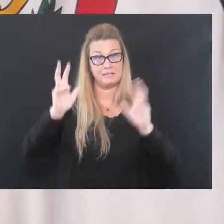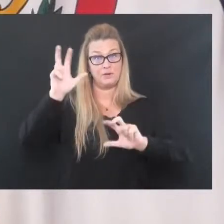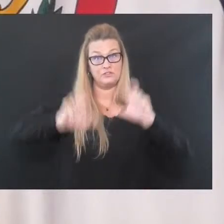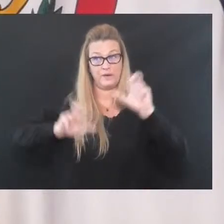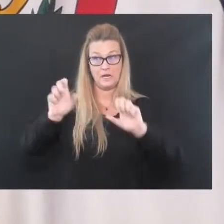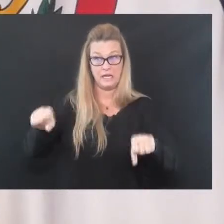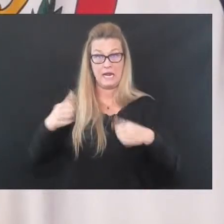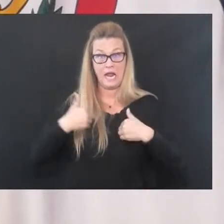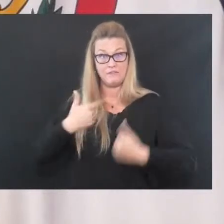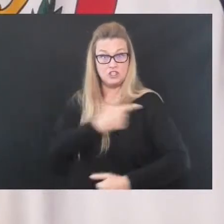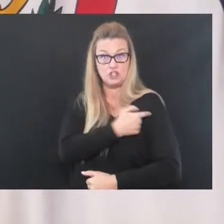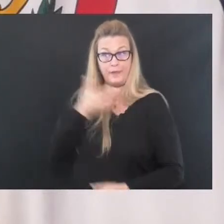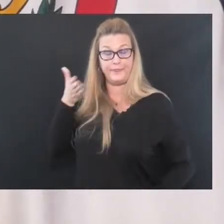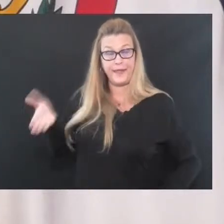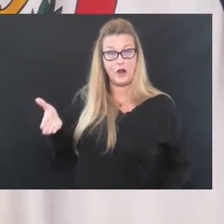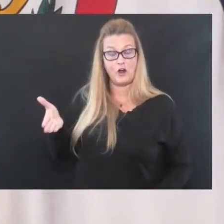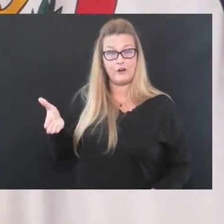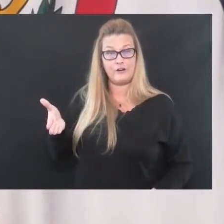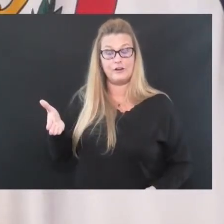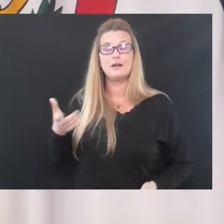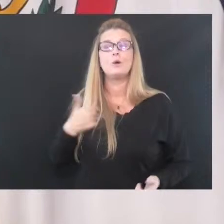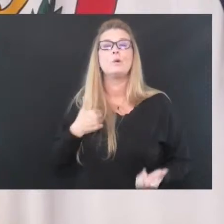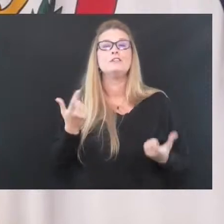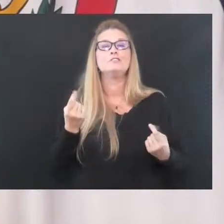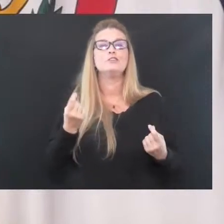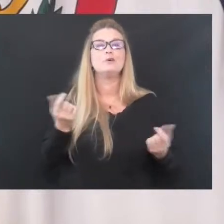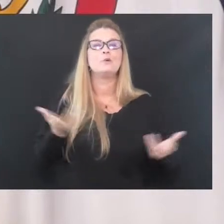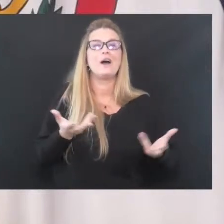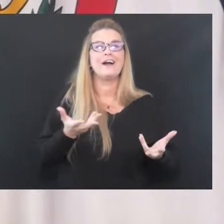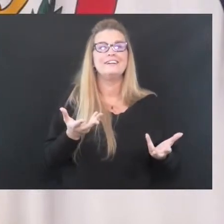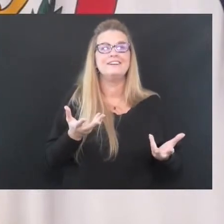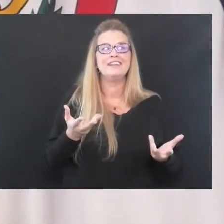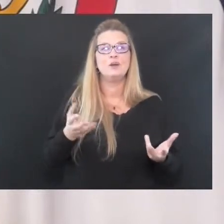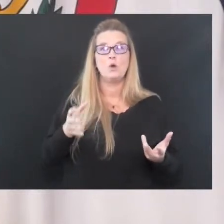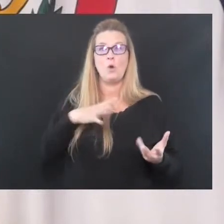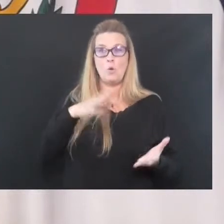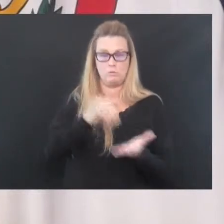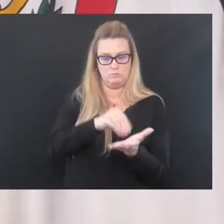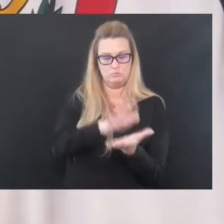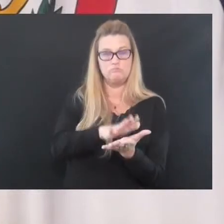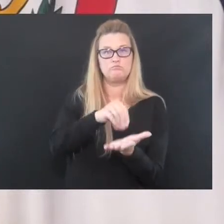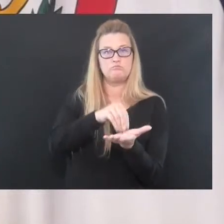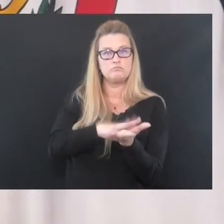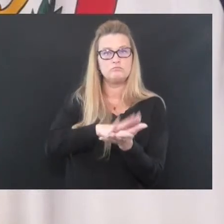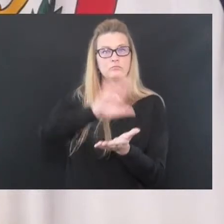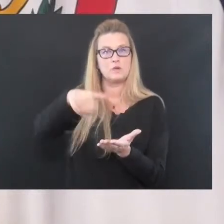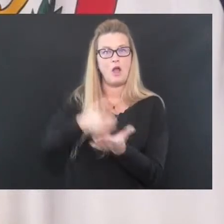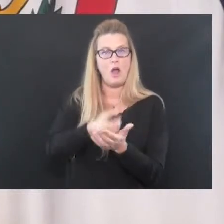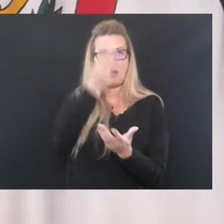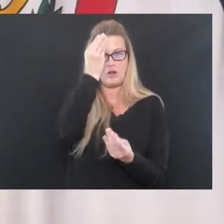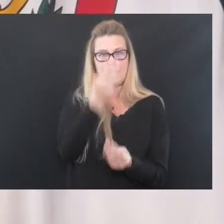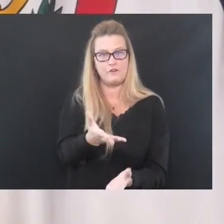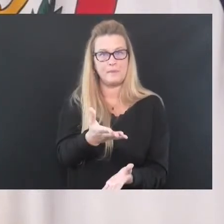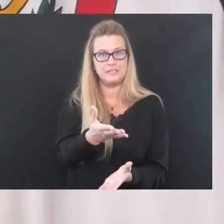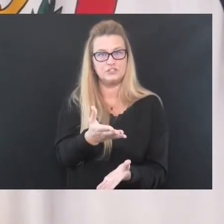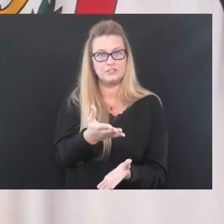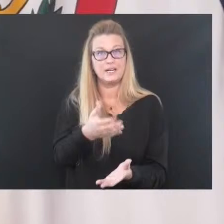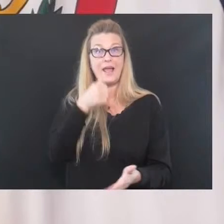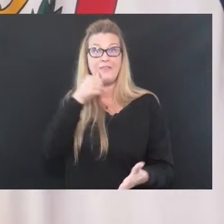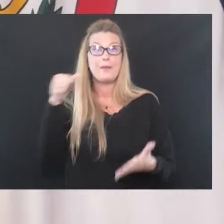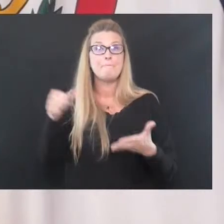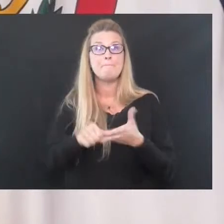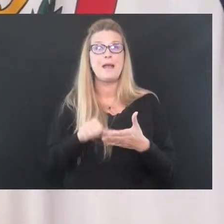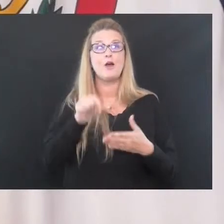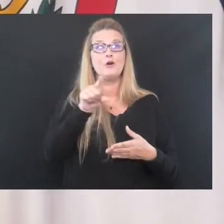your shots right there. What we'll do is we'll take all your information and we'll be mailing you your